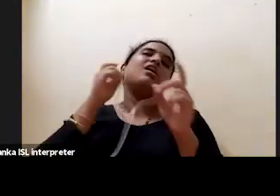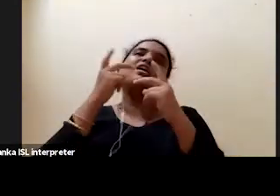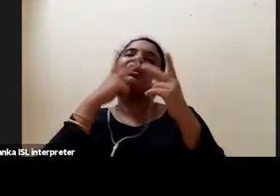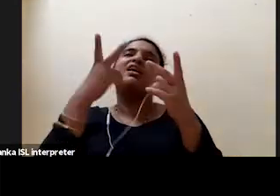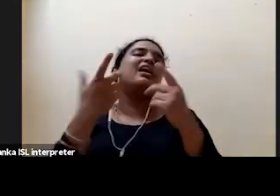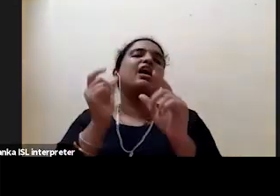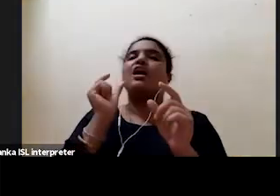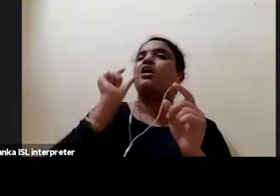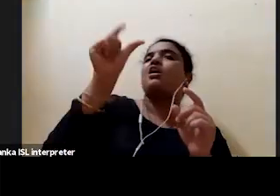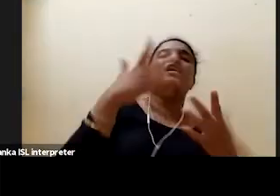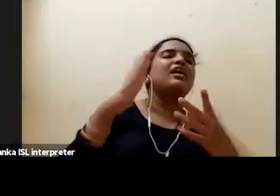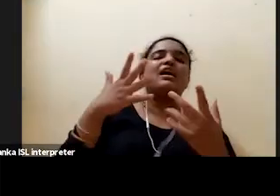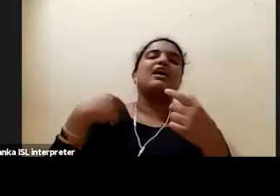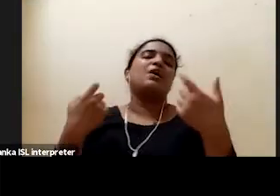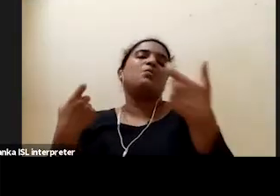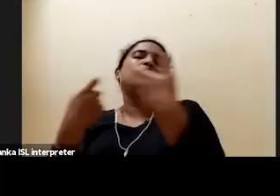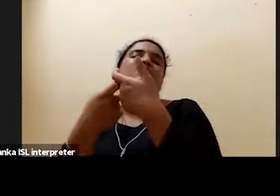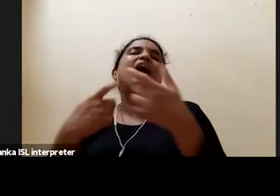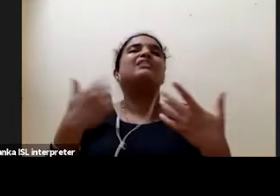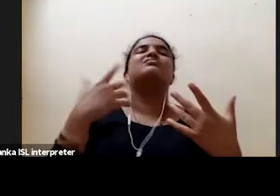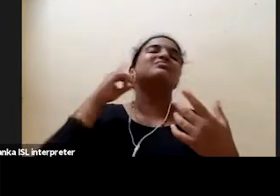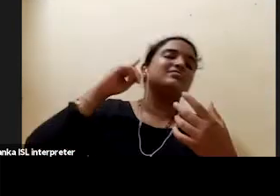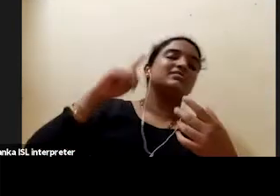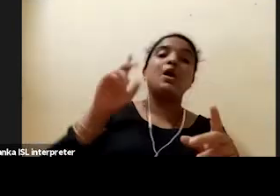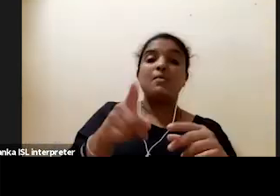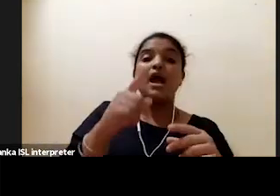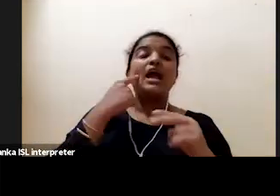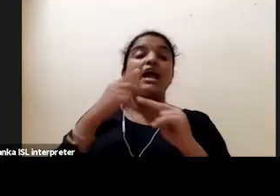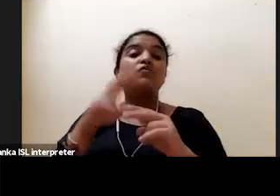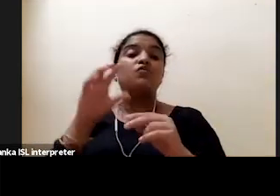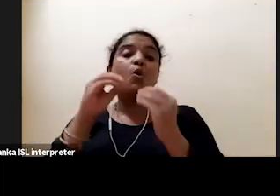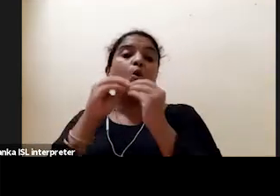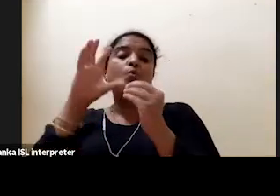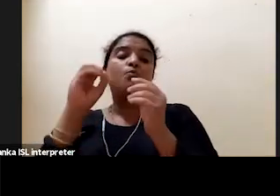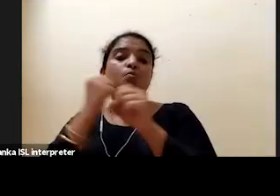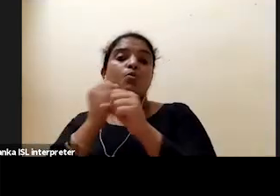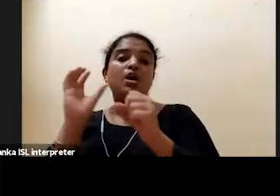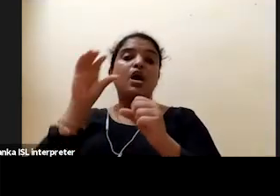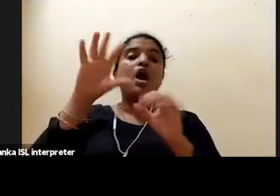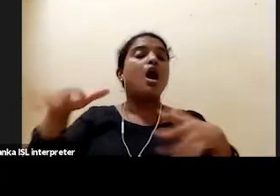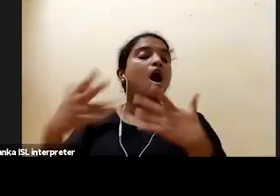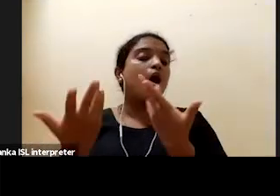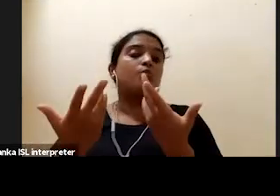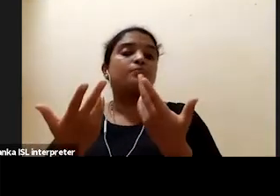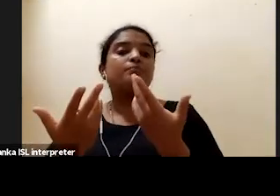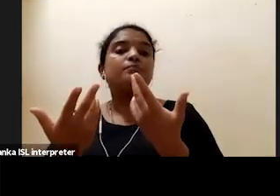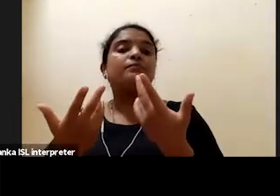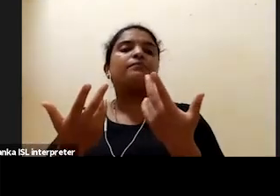leave a comment, or they'll not engage with your post, which is what you want when you post on Instagram. So